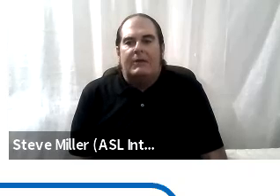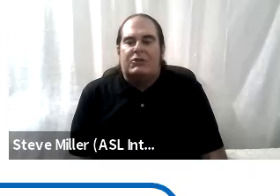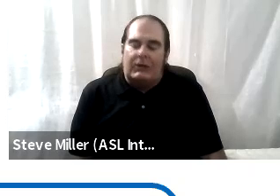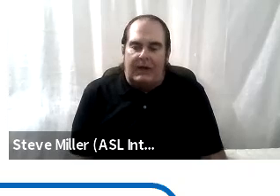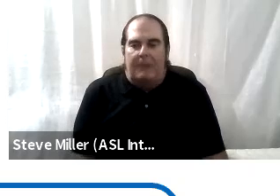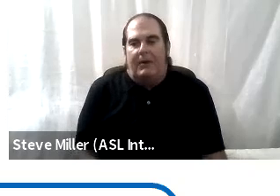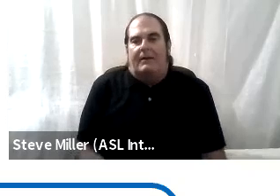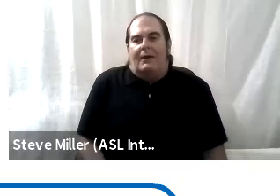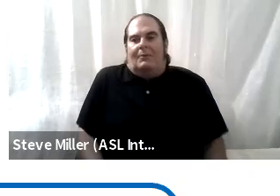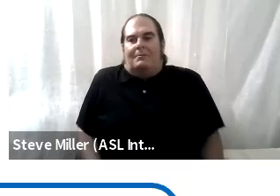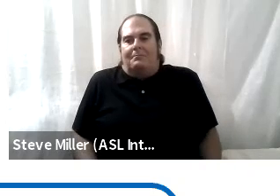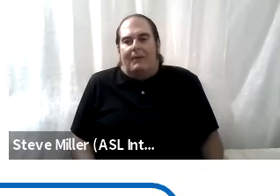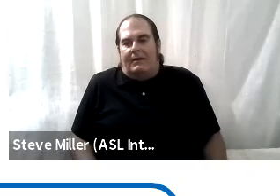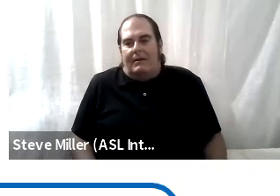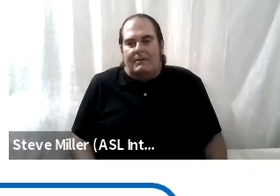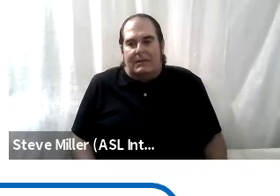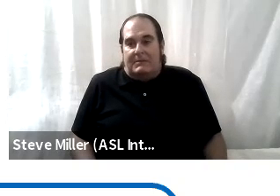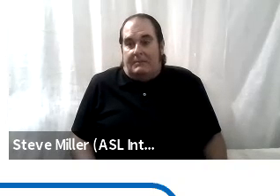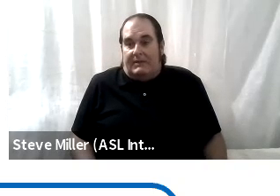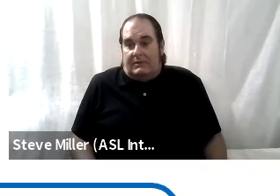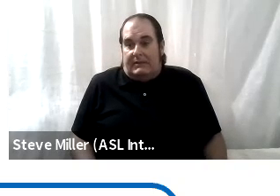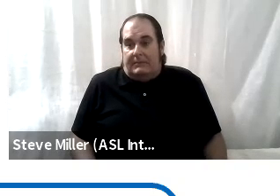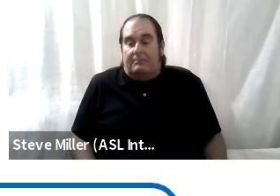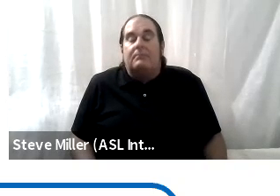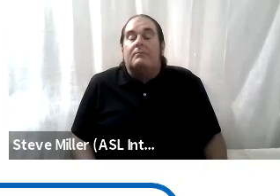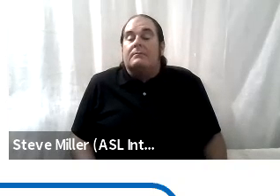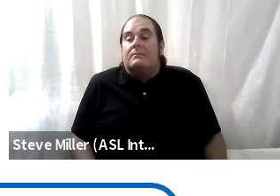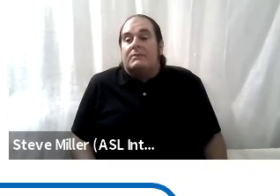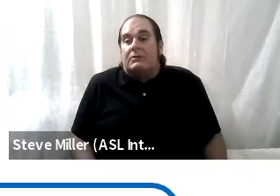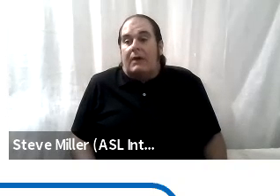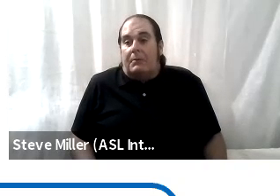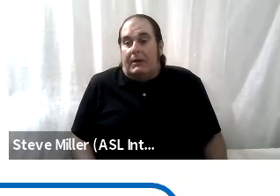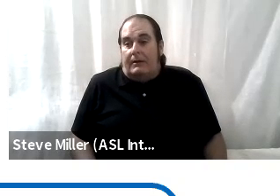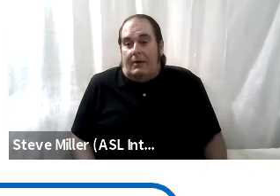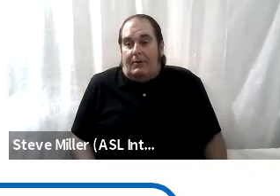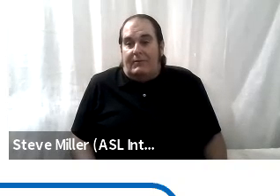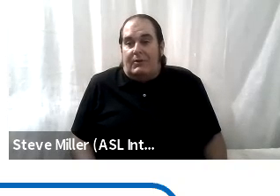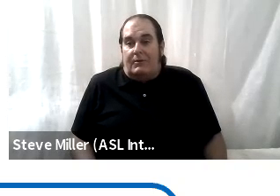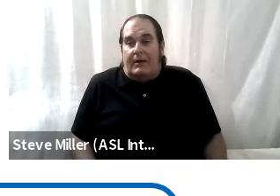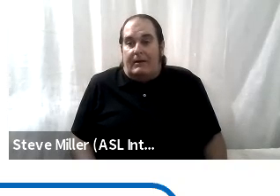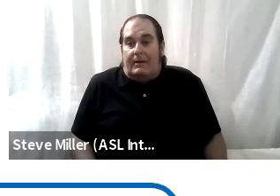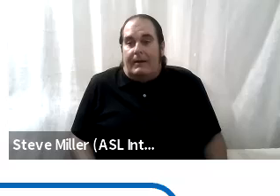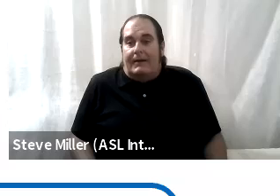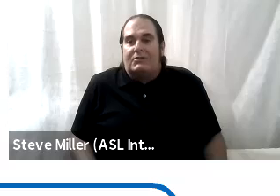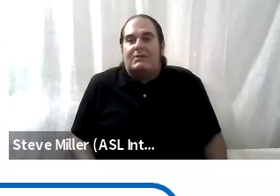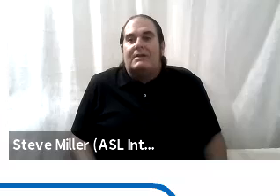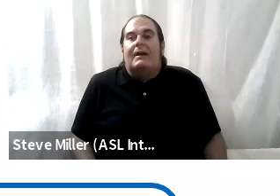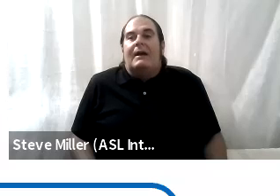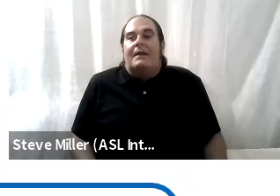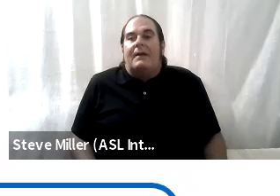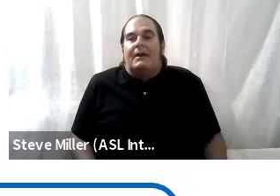and they should comprehend no. My kids sometimes don't seem to comprehend no, even though they're not at that